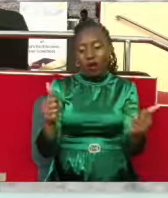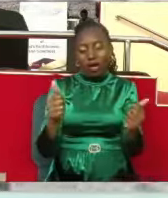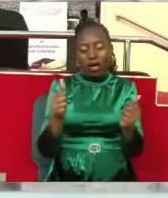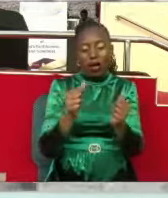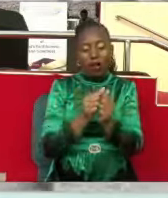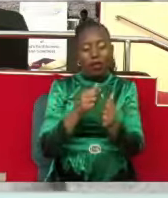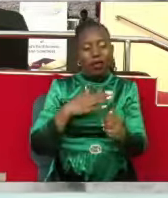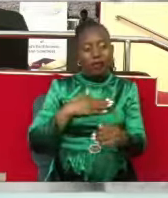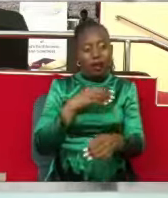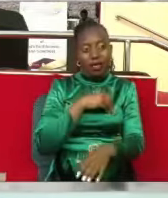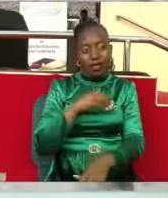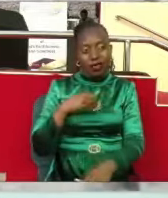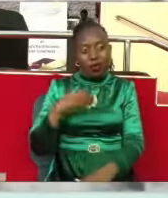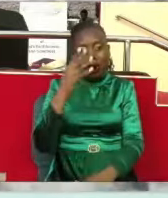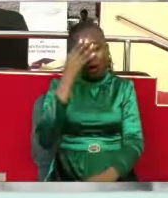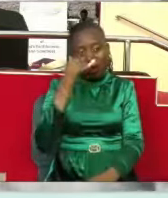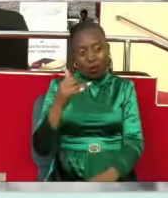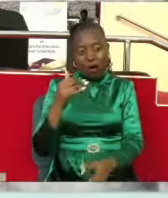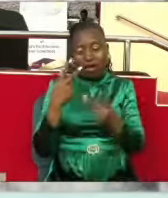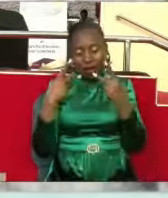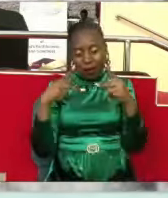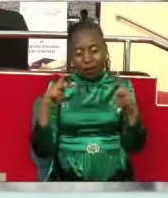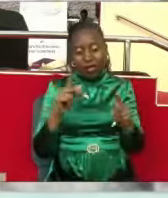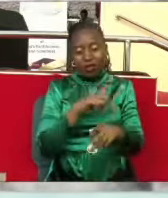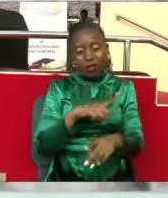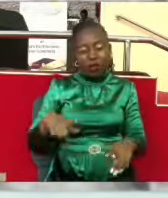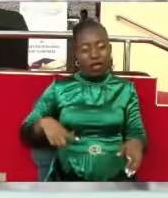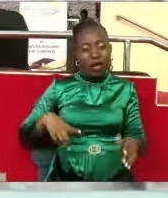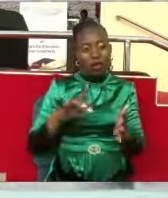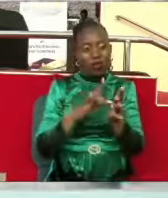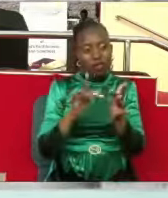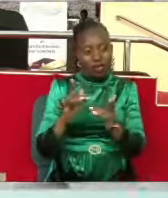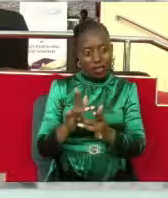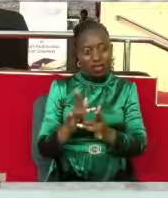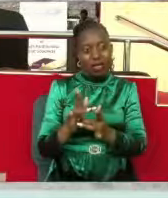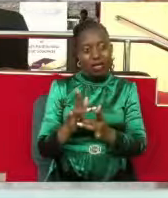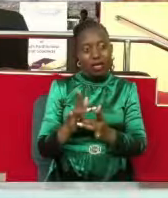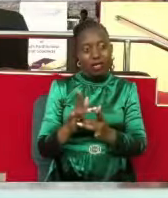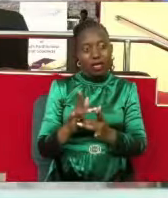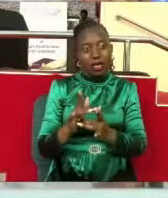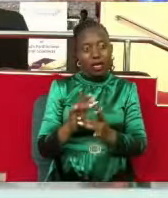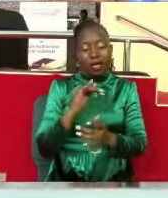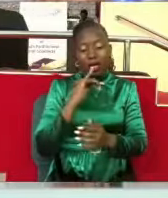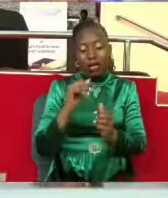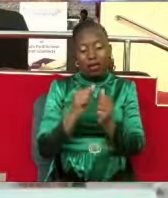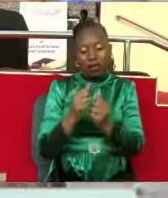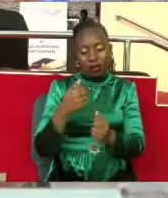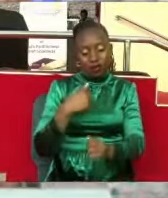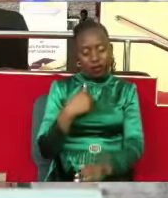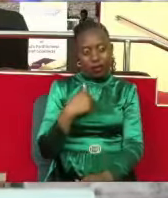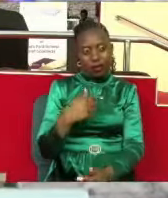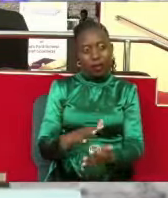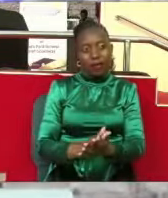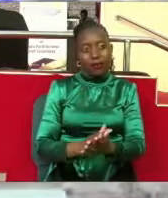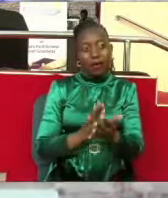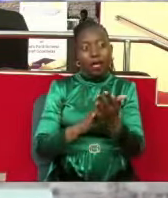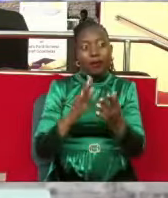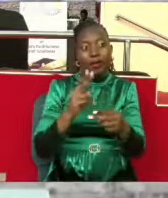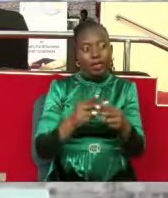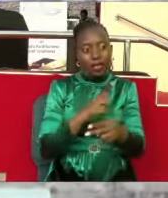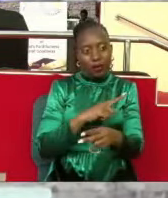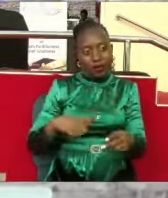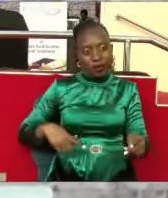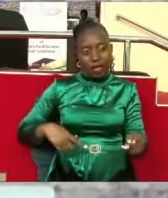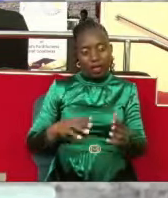Because the peace of the Lord Jesus Christ attendeth my way. Kwa sababu amani ya Yesu Kristo iko njiani mwangu. Praise the name of the